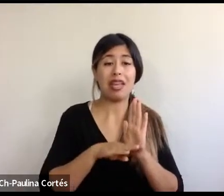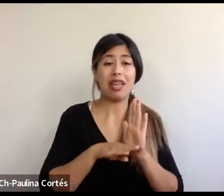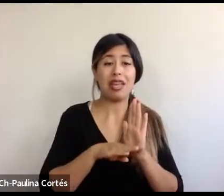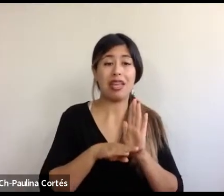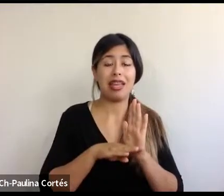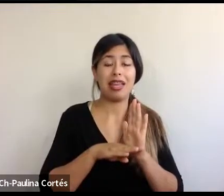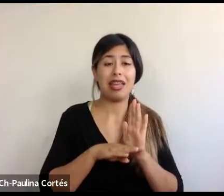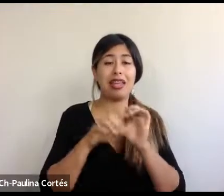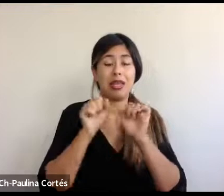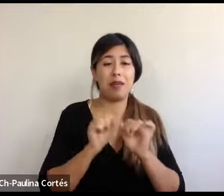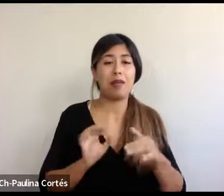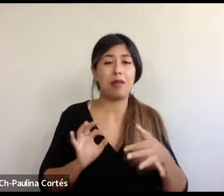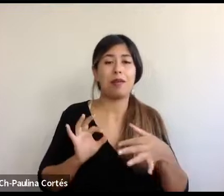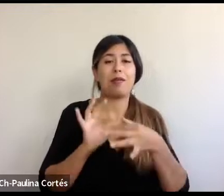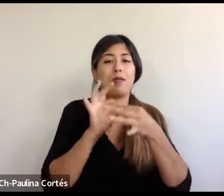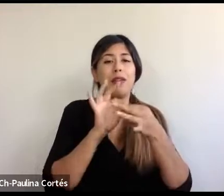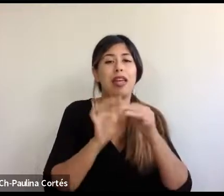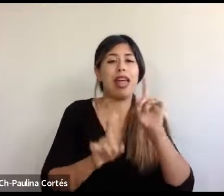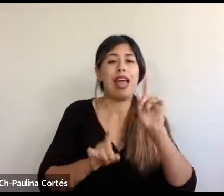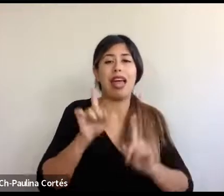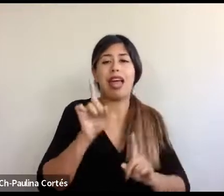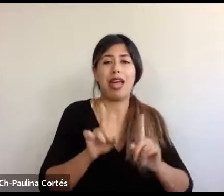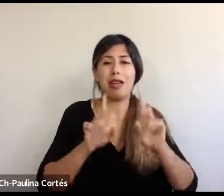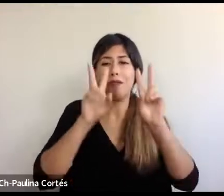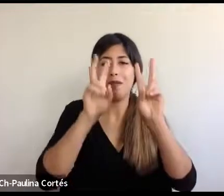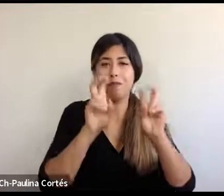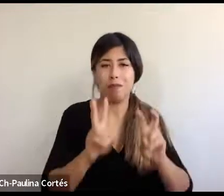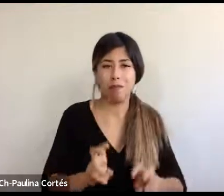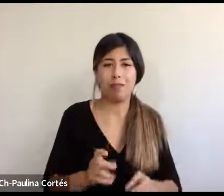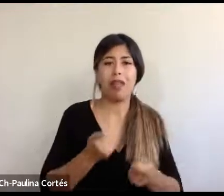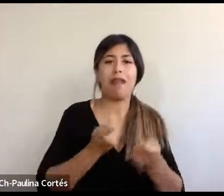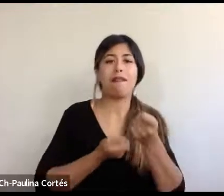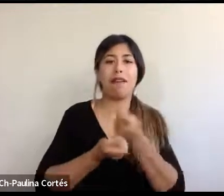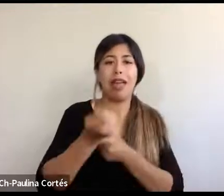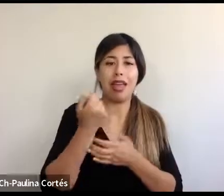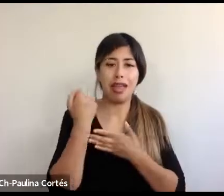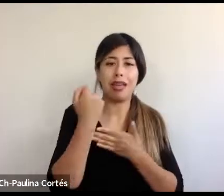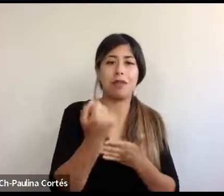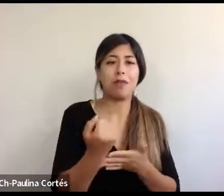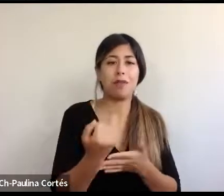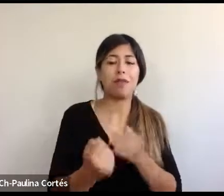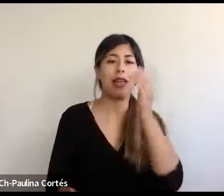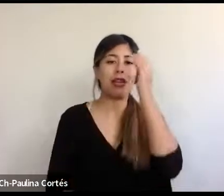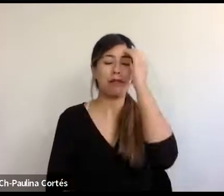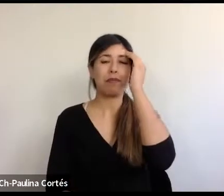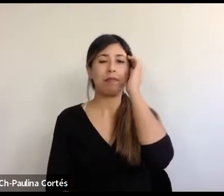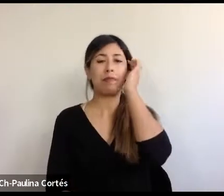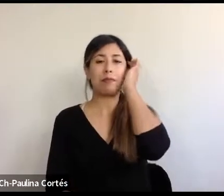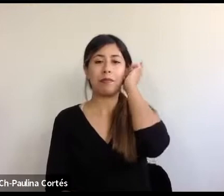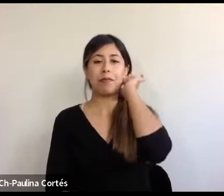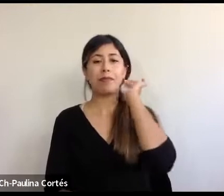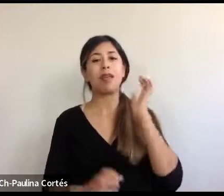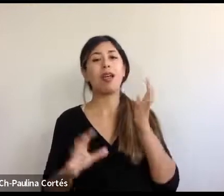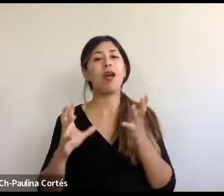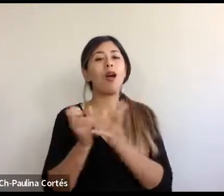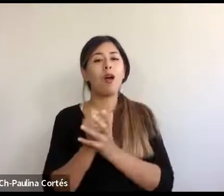and to help them their film moving, actually. So this is for our